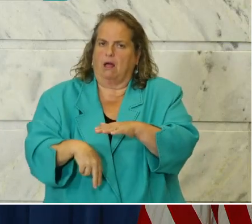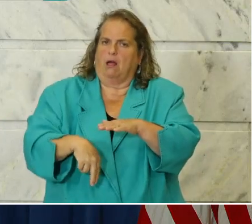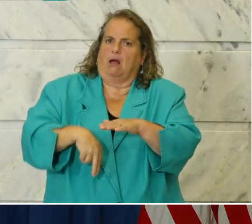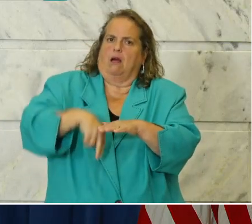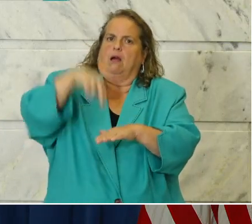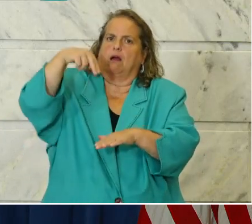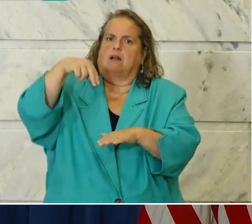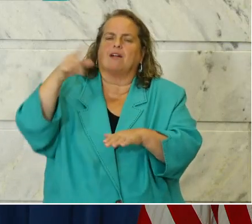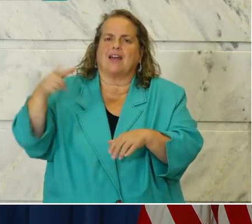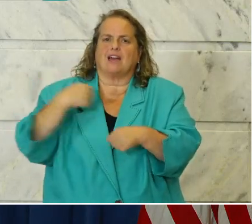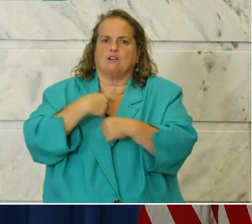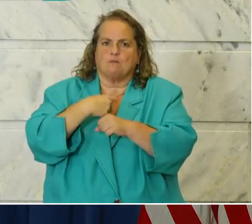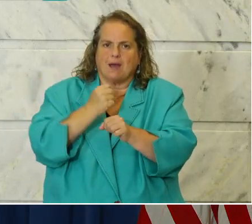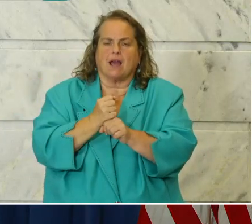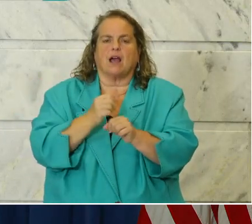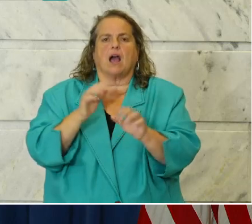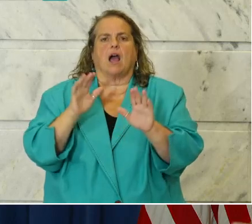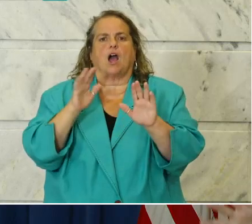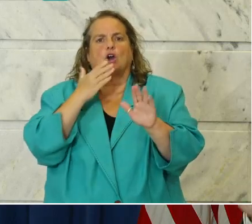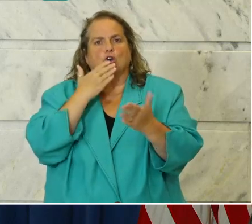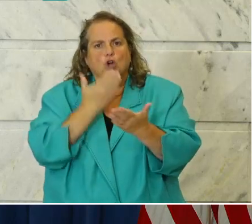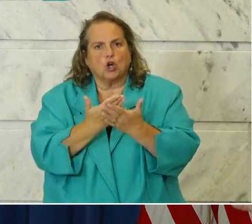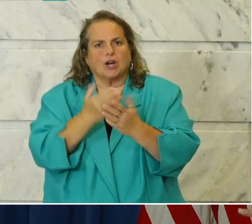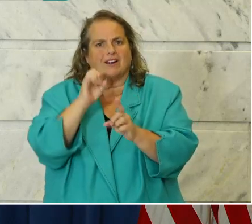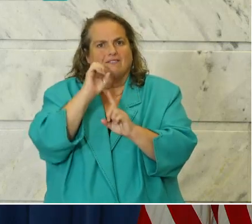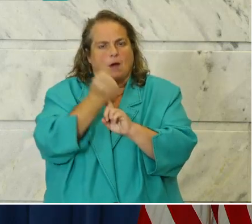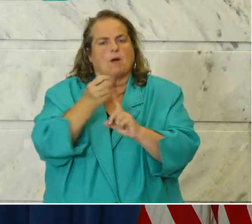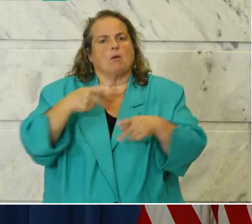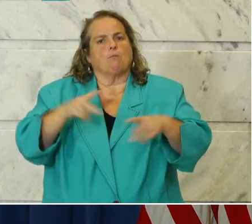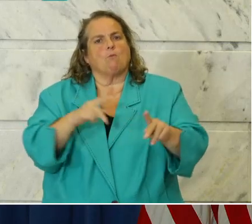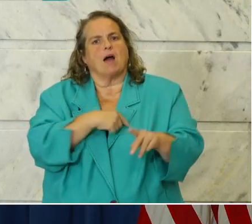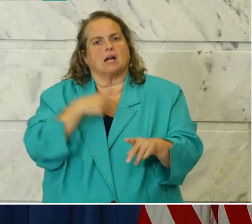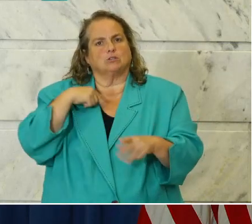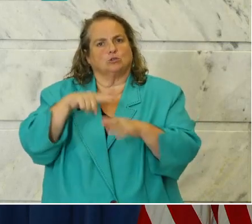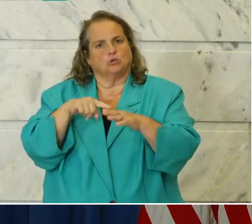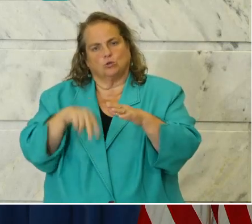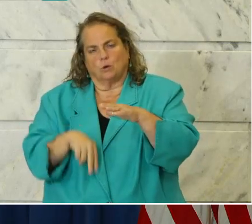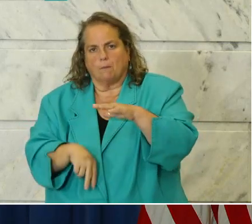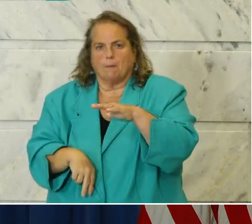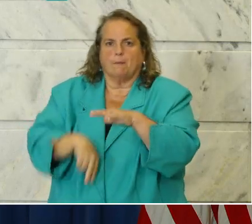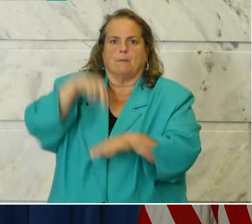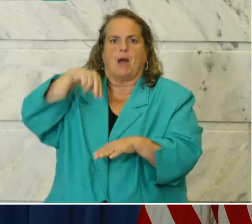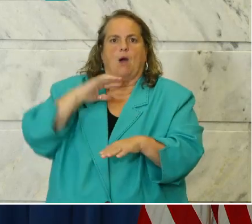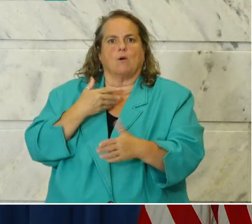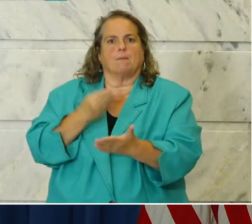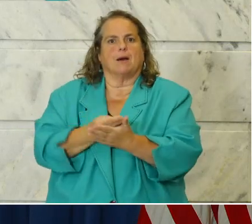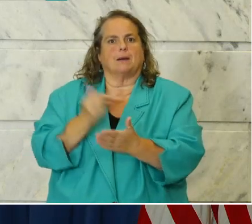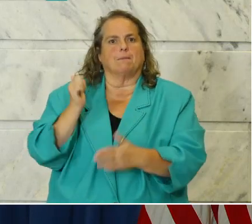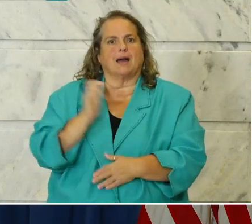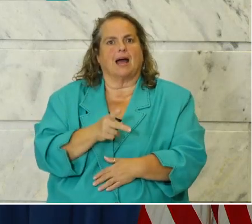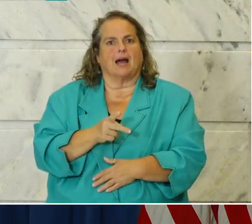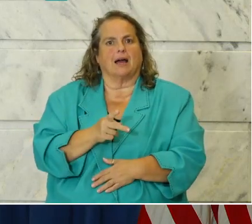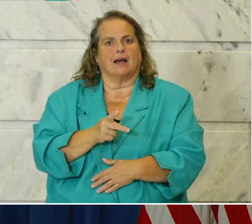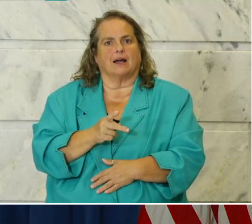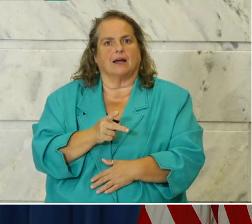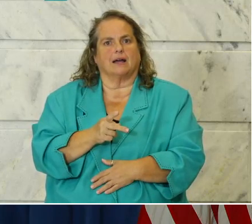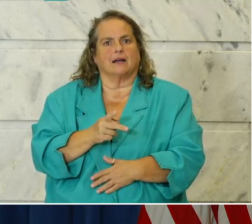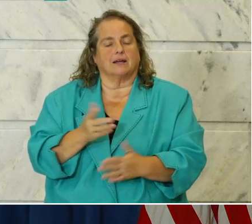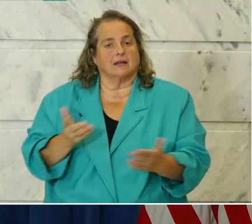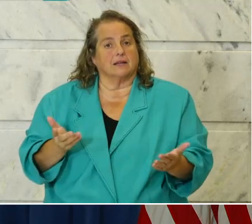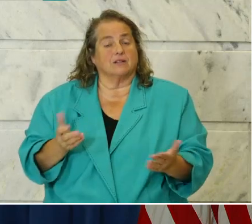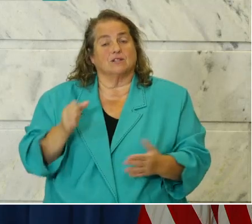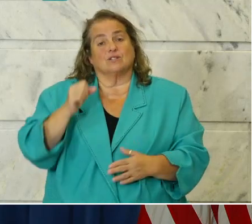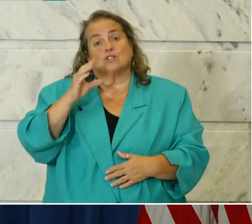a positive environment that will allow us to bounce back, but we cannot abandon that right now. So good news in